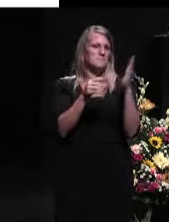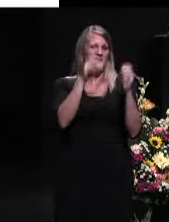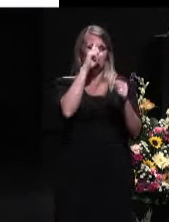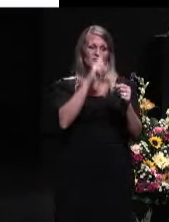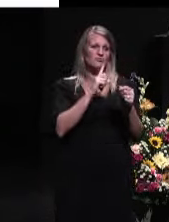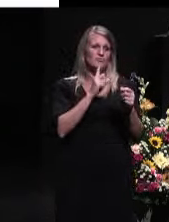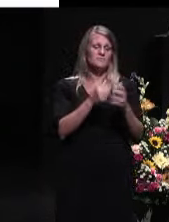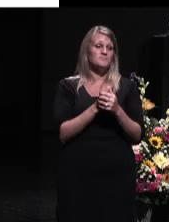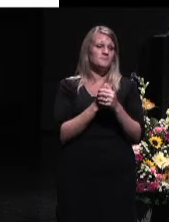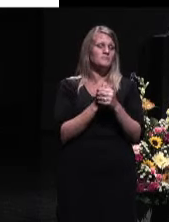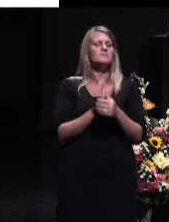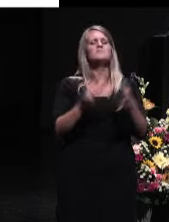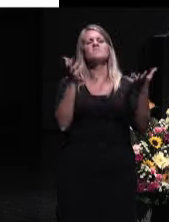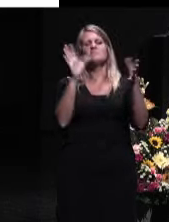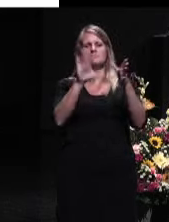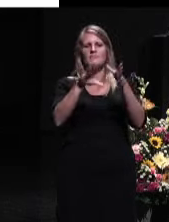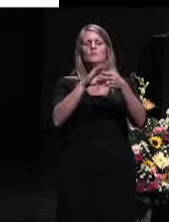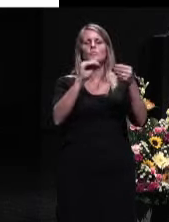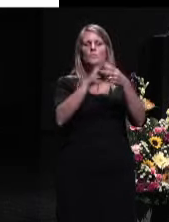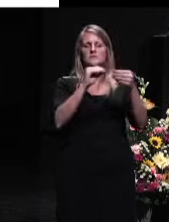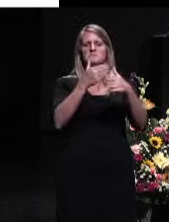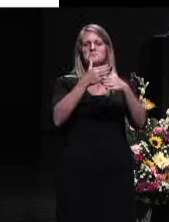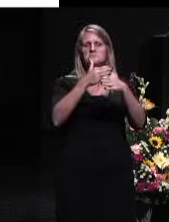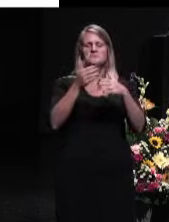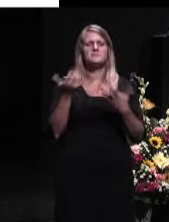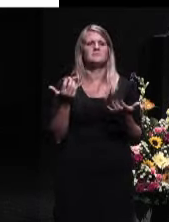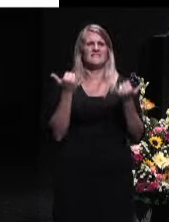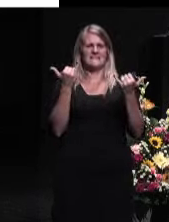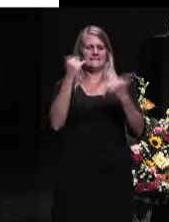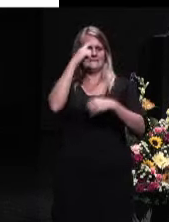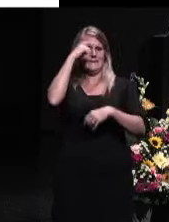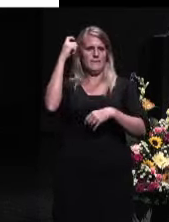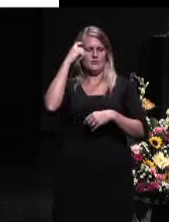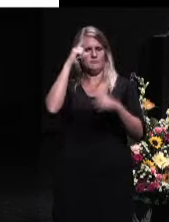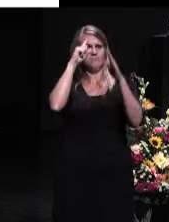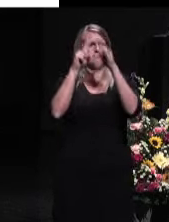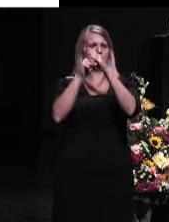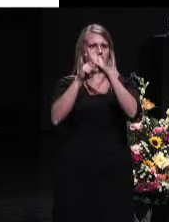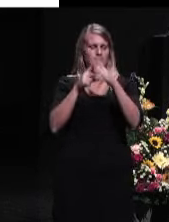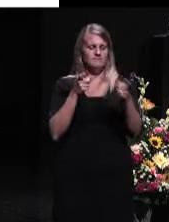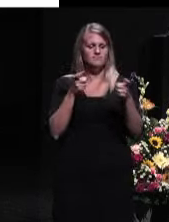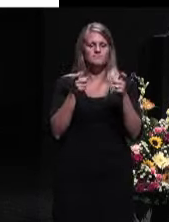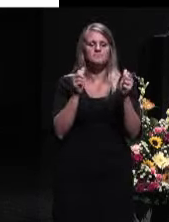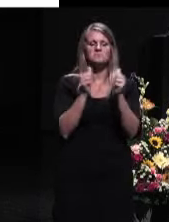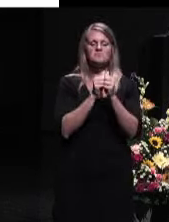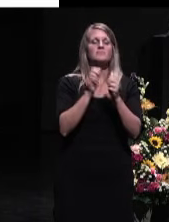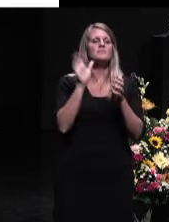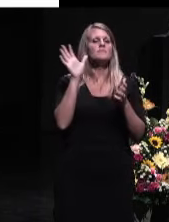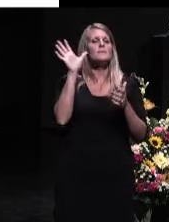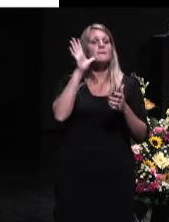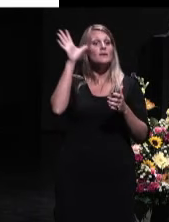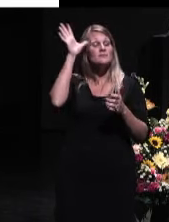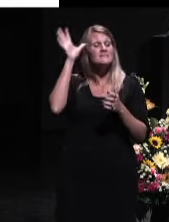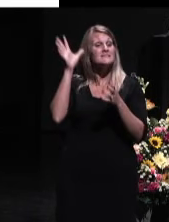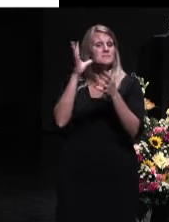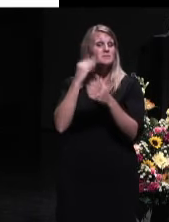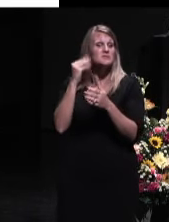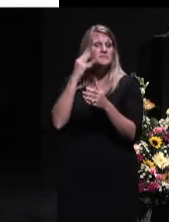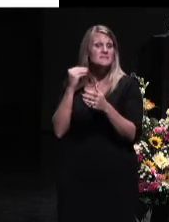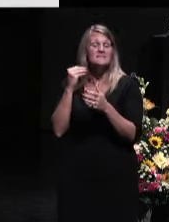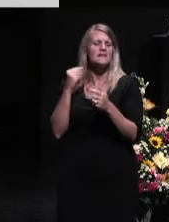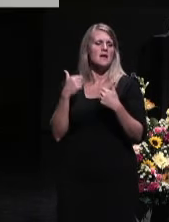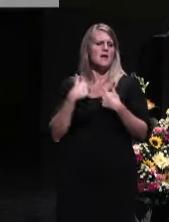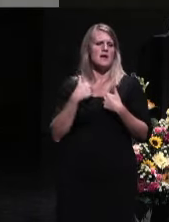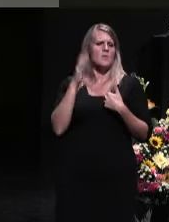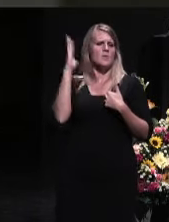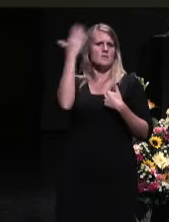that came to mind this summer. And it deals with the parents' experience that I wouldn't have otherwise seen how some of this